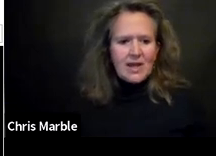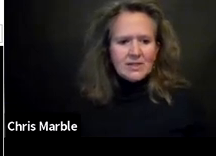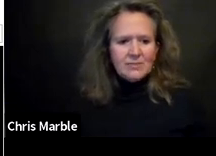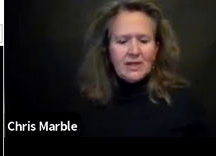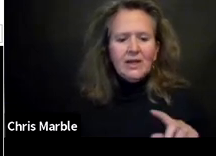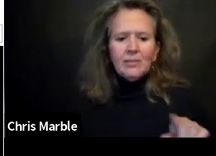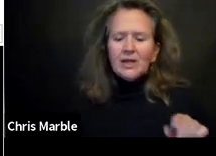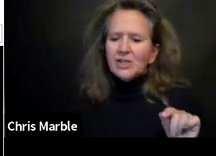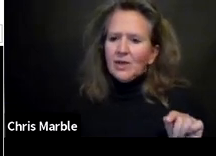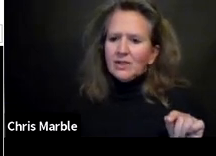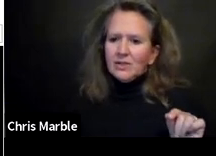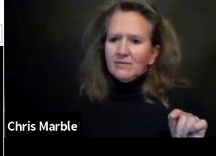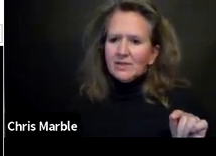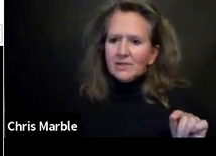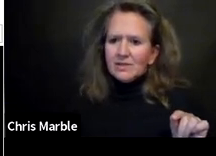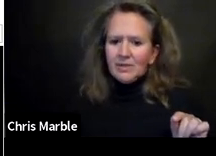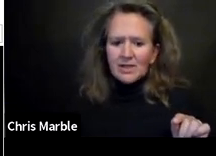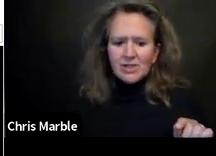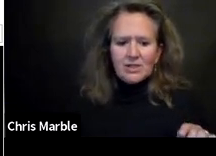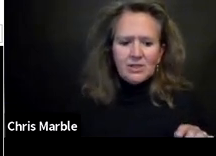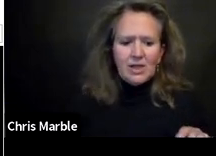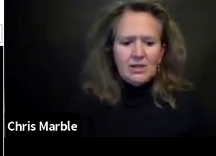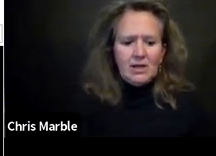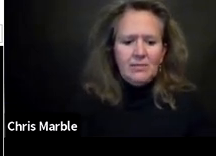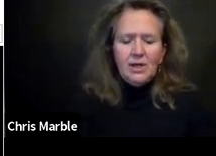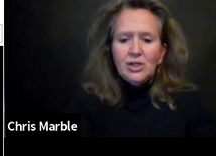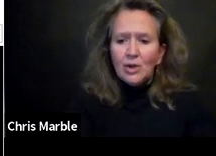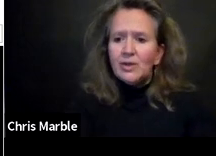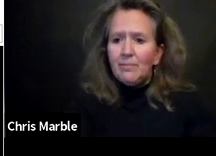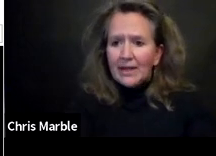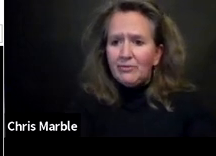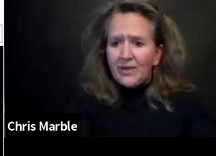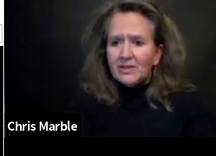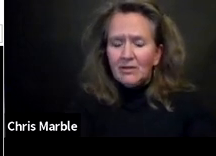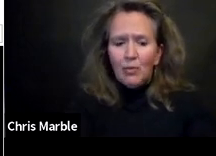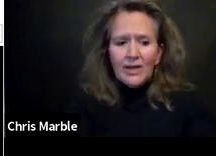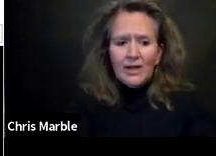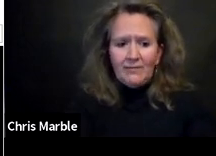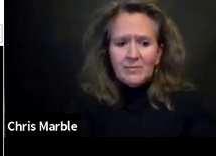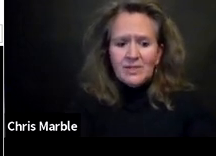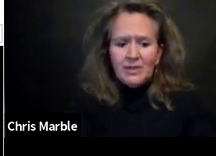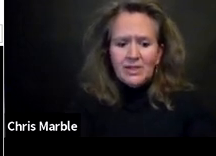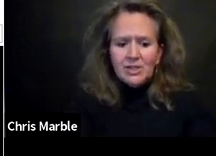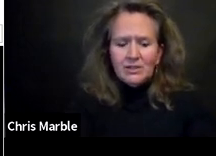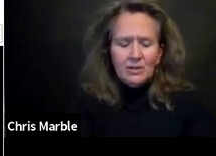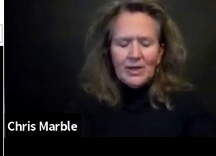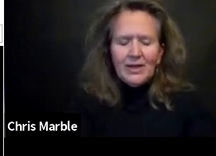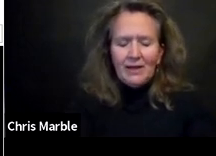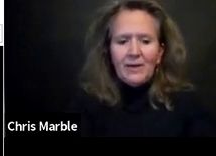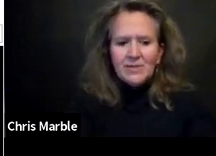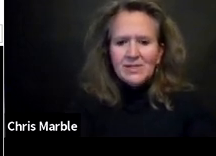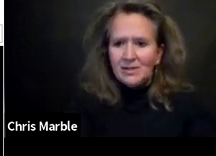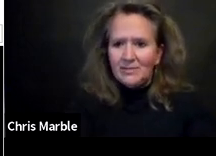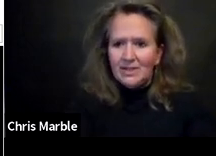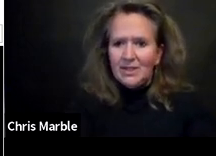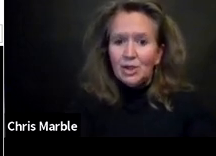hesitate to ask me. But I just want to give this simulation and show you the benefit of what an FM simulation or what